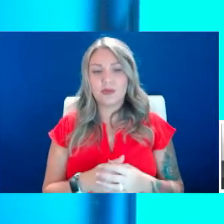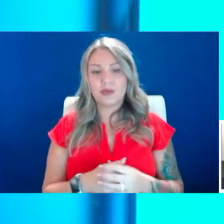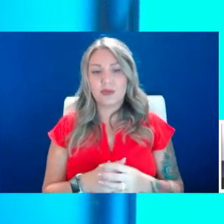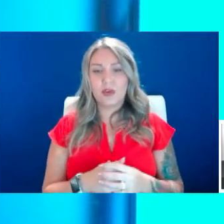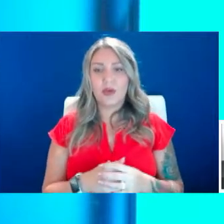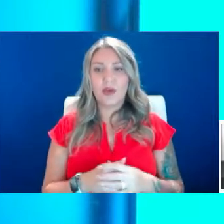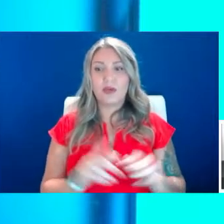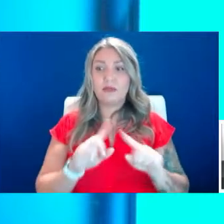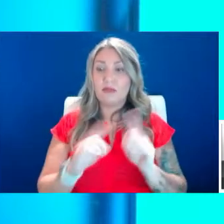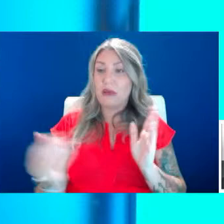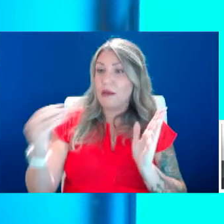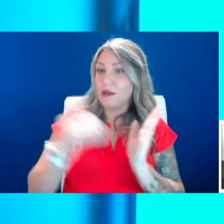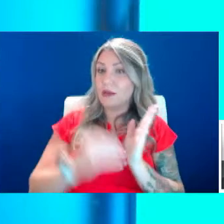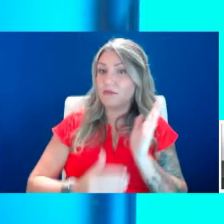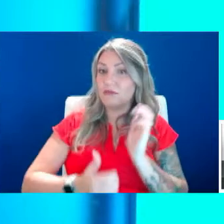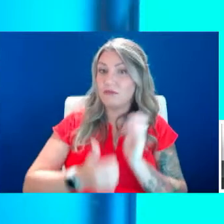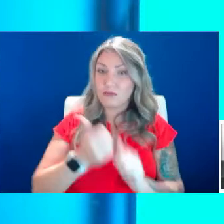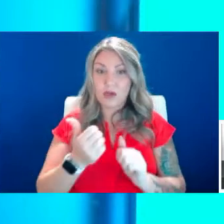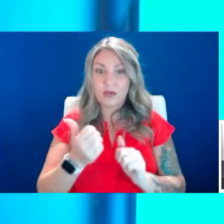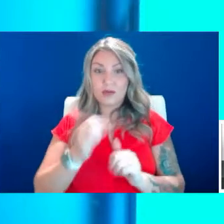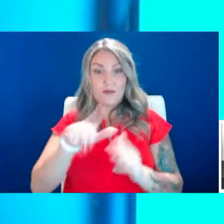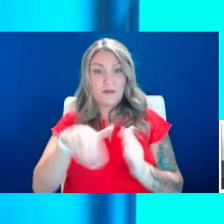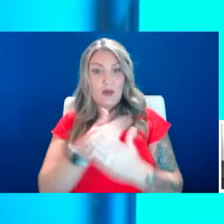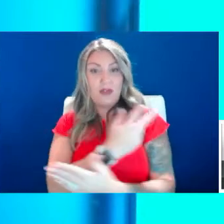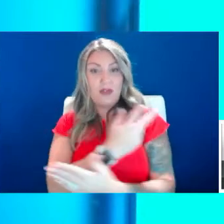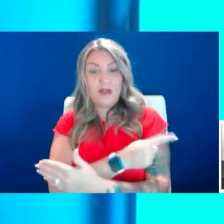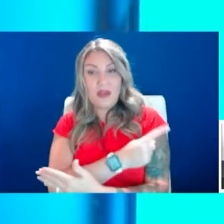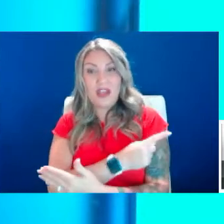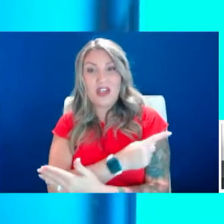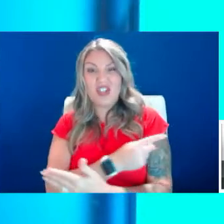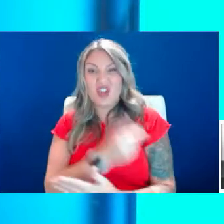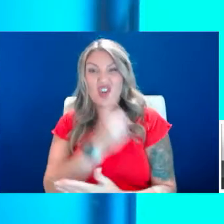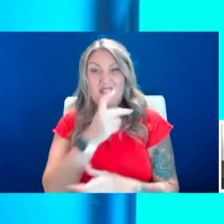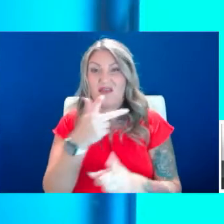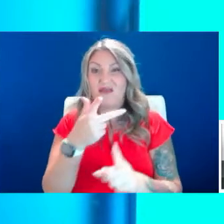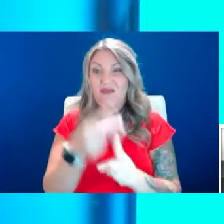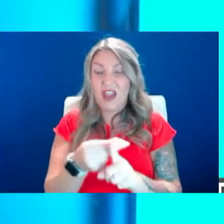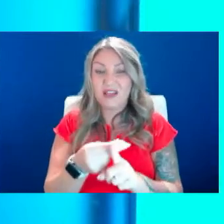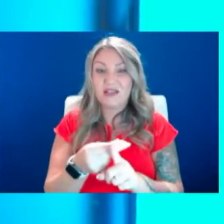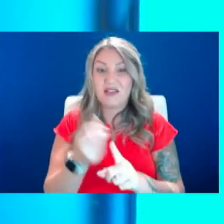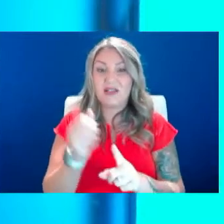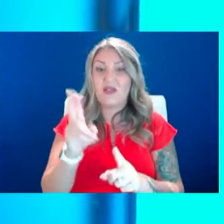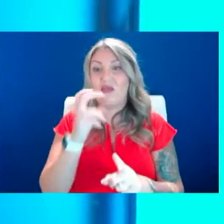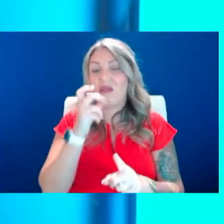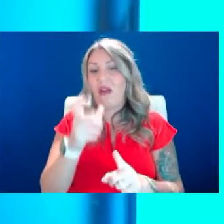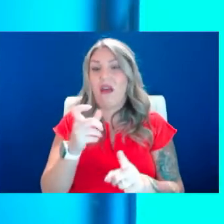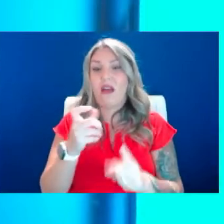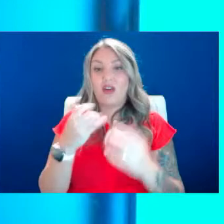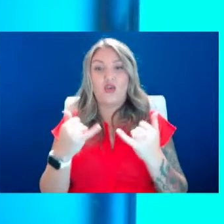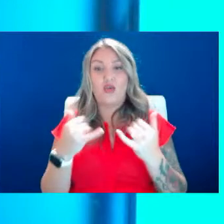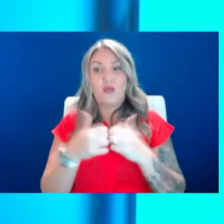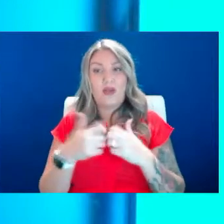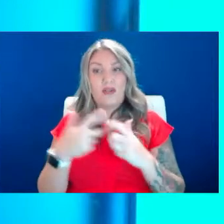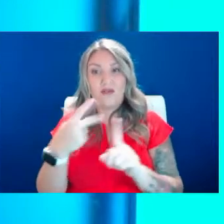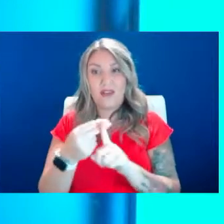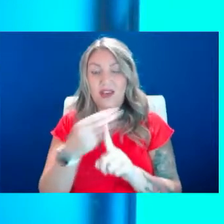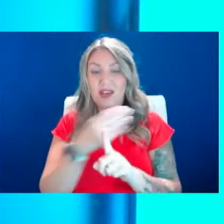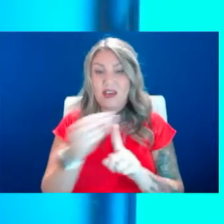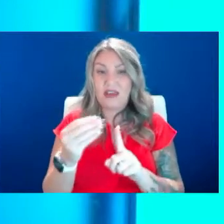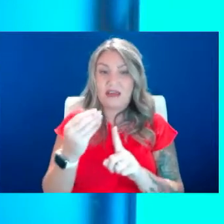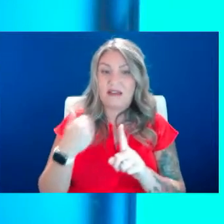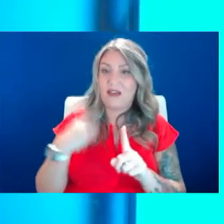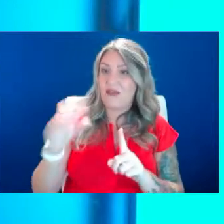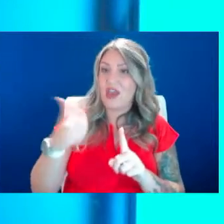again, the majority of all these patients really are unvaccinated or not up to date with their vaccination and have other